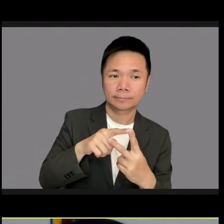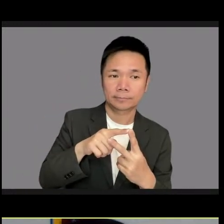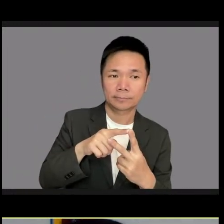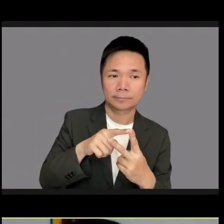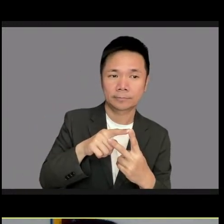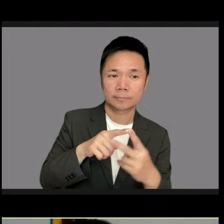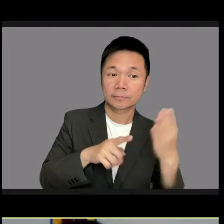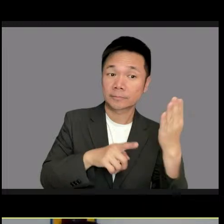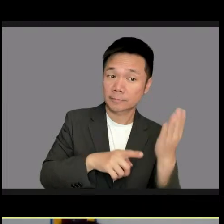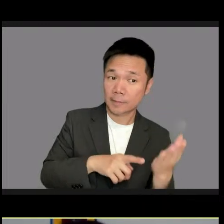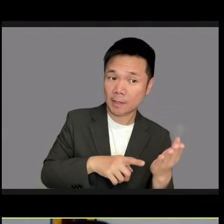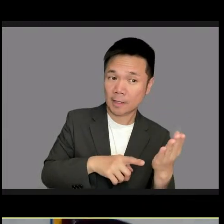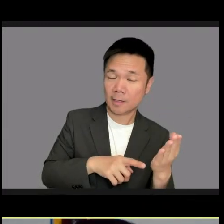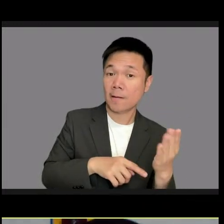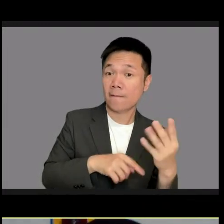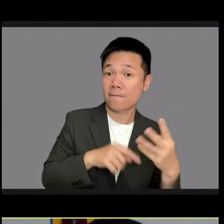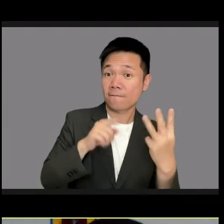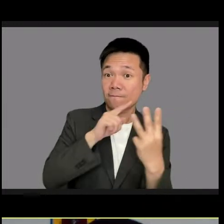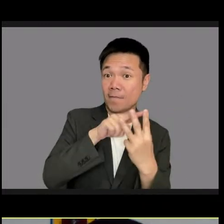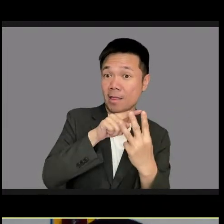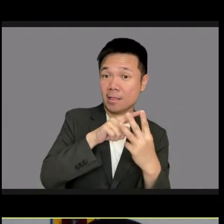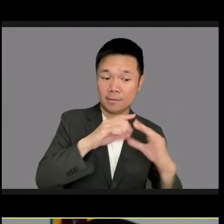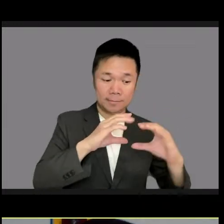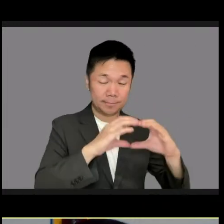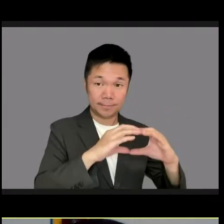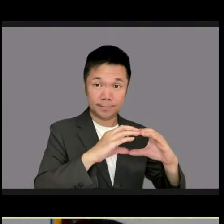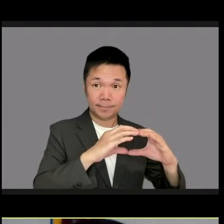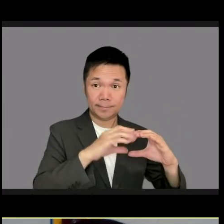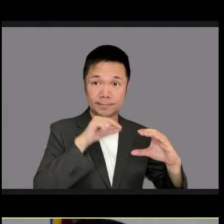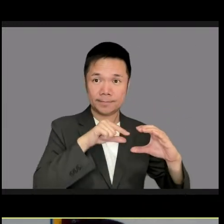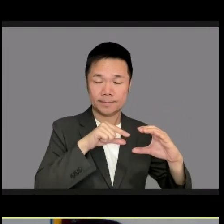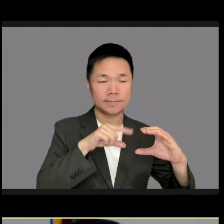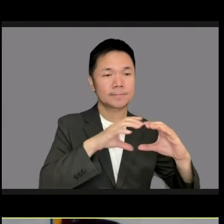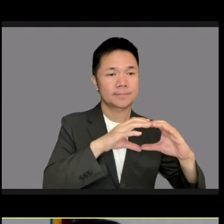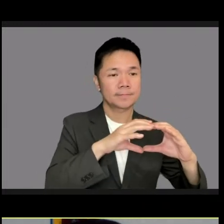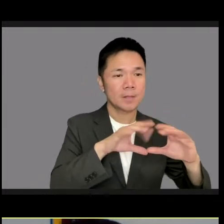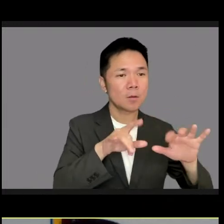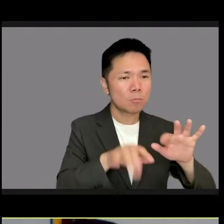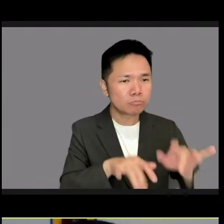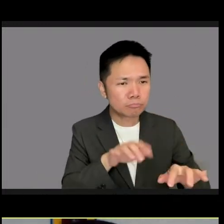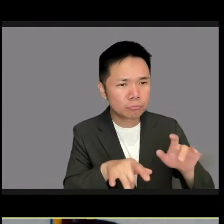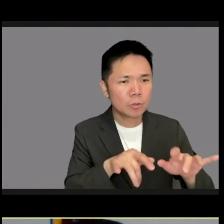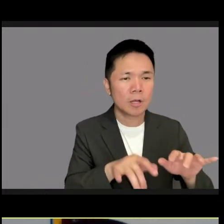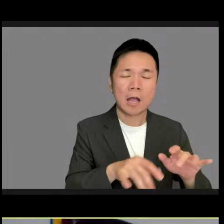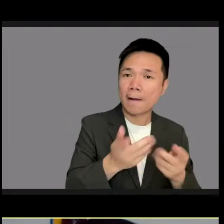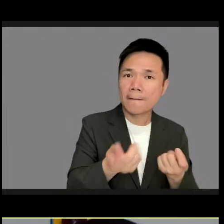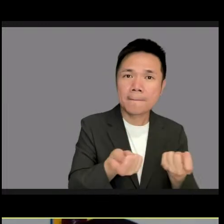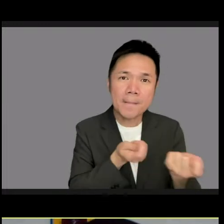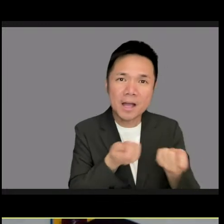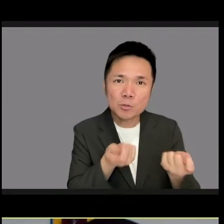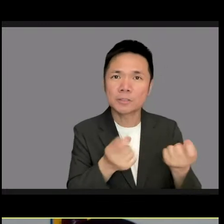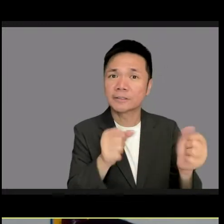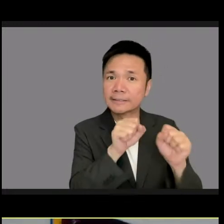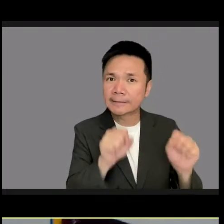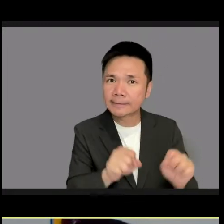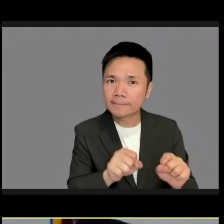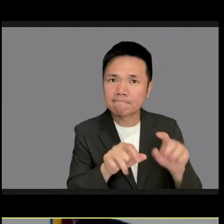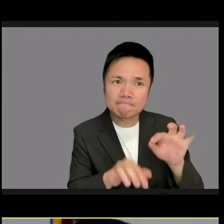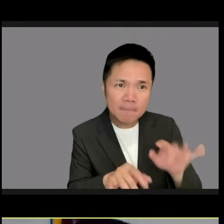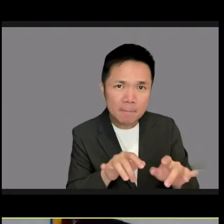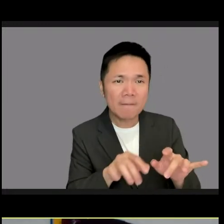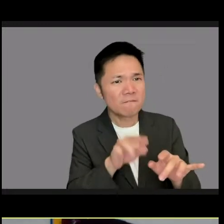is basically your content management system or the framework in which you have made a